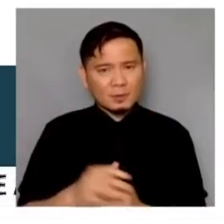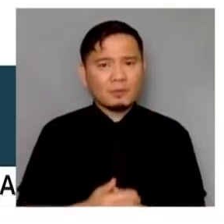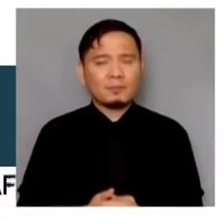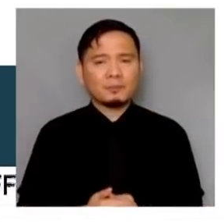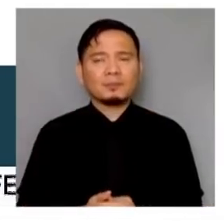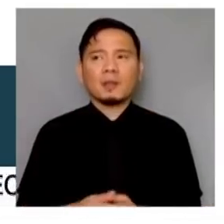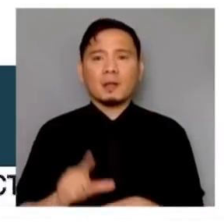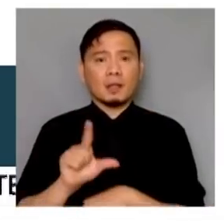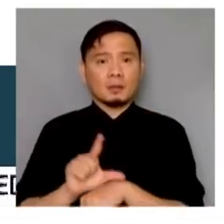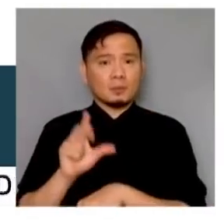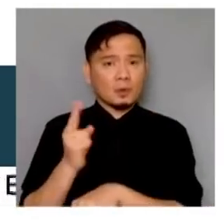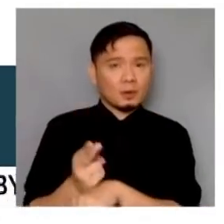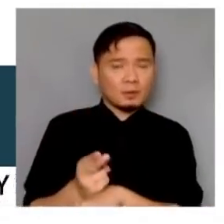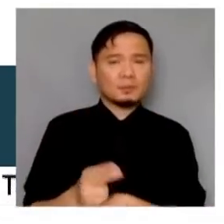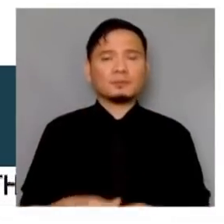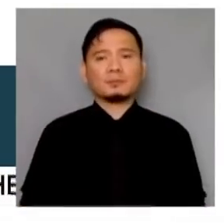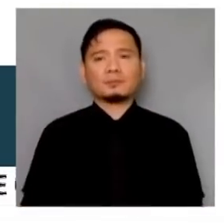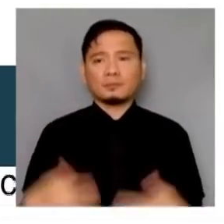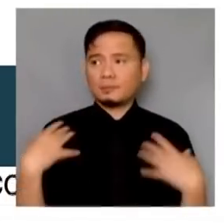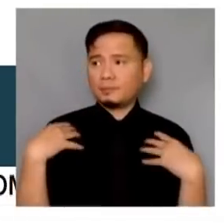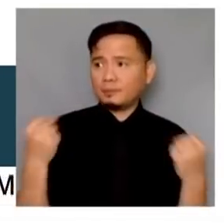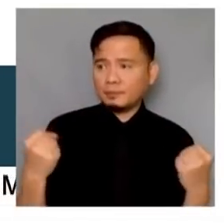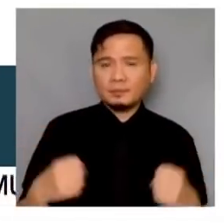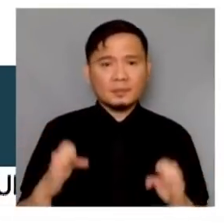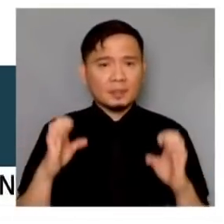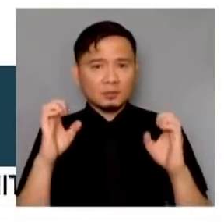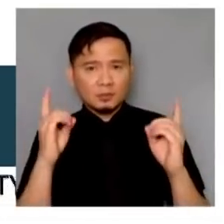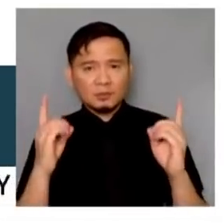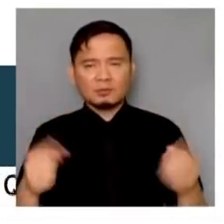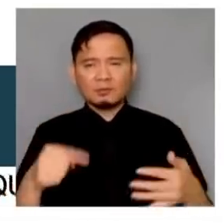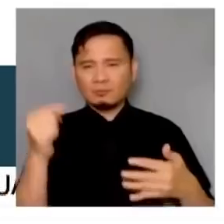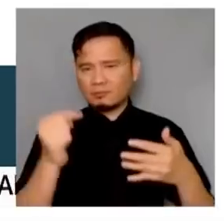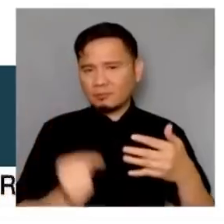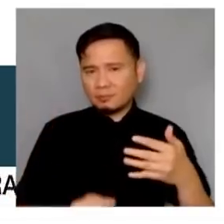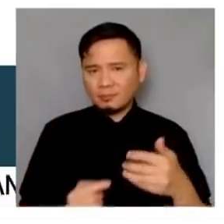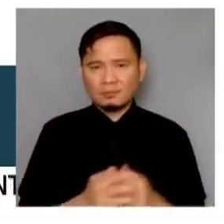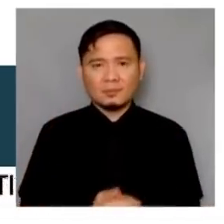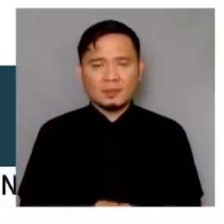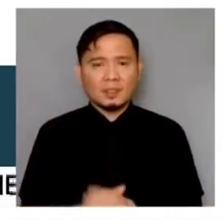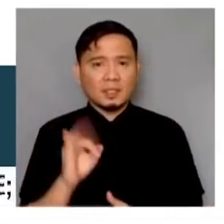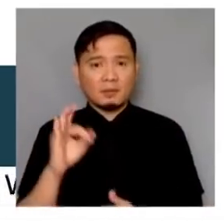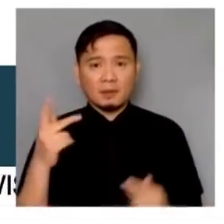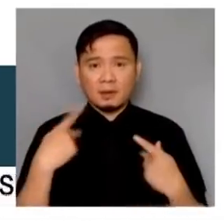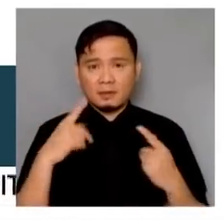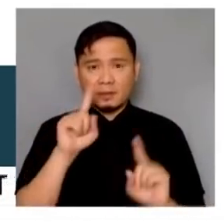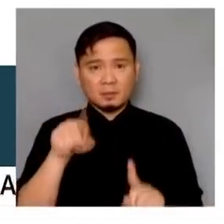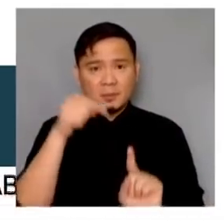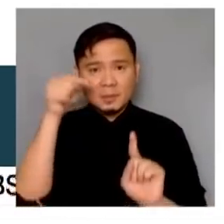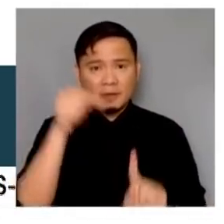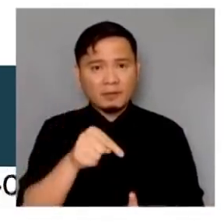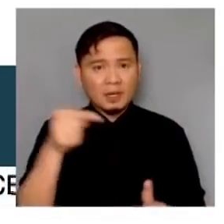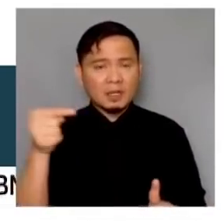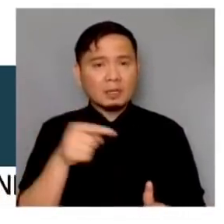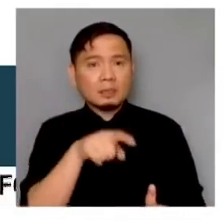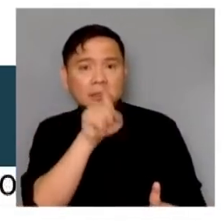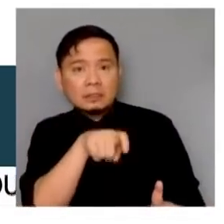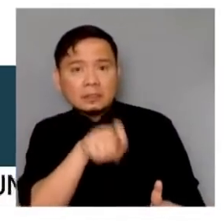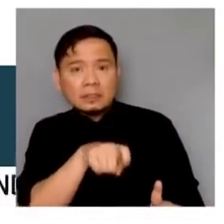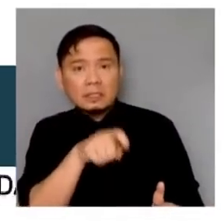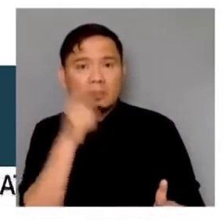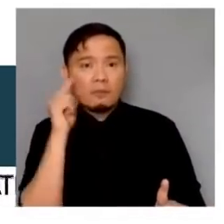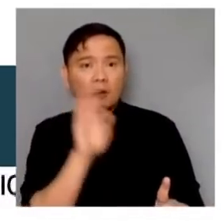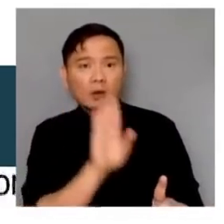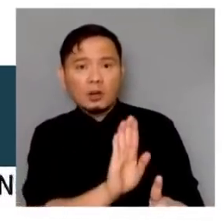Pangkabuhayan, kalusugan, edukasyon, etc. Kung meron pang specific na nahiling ang ating